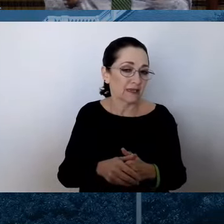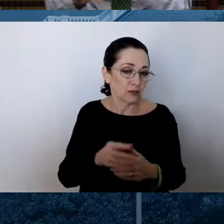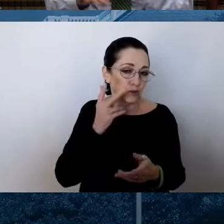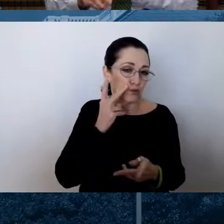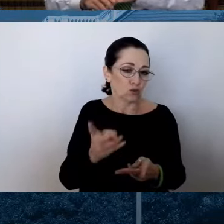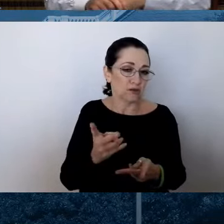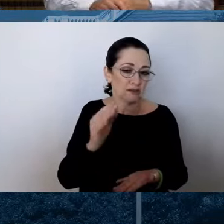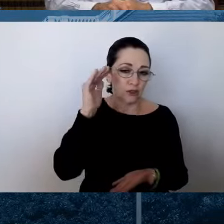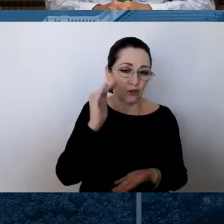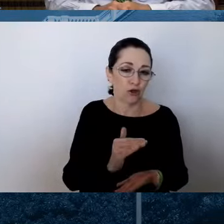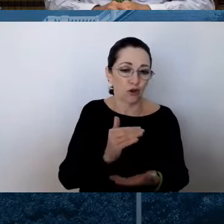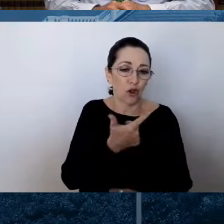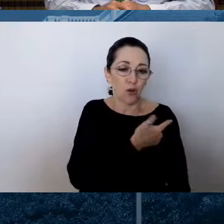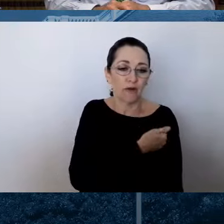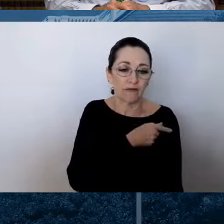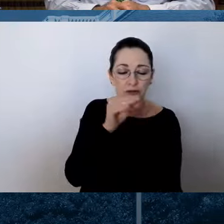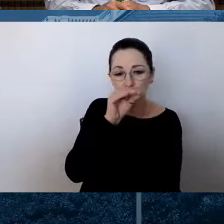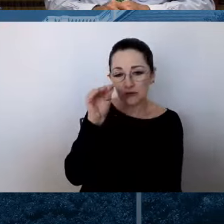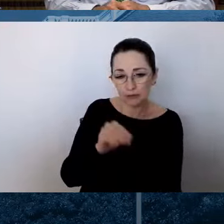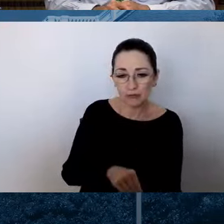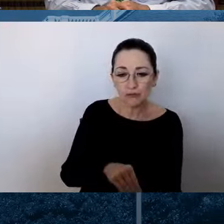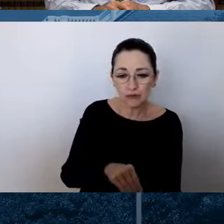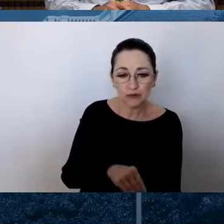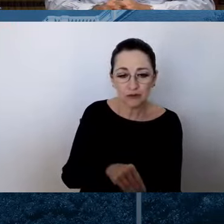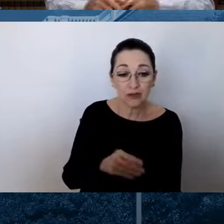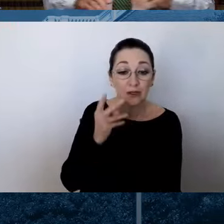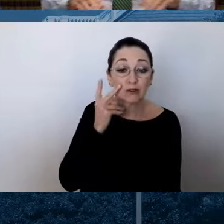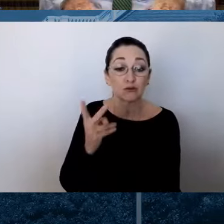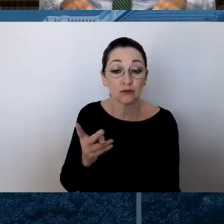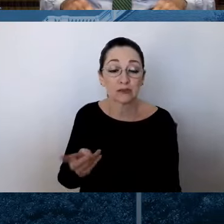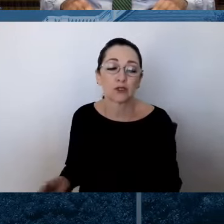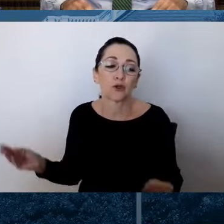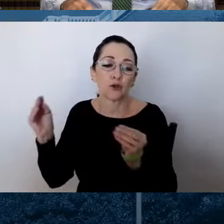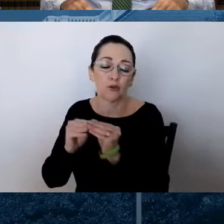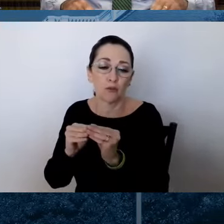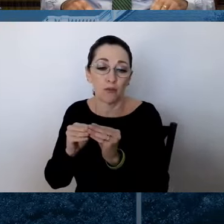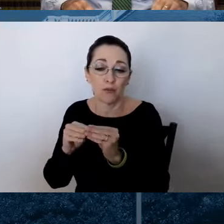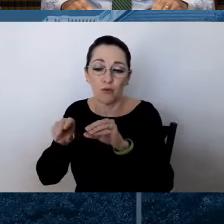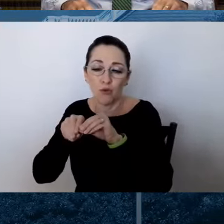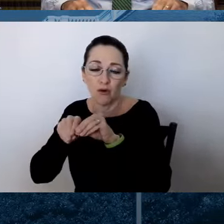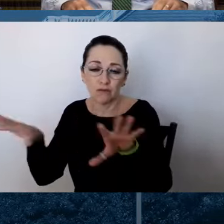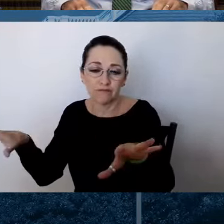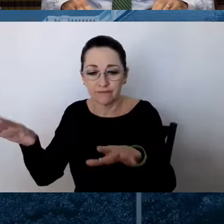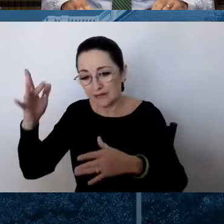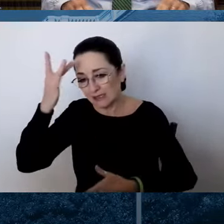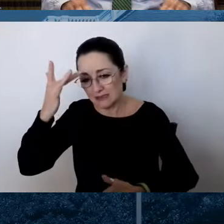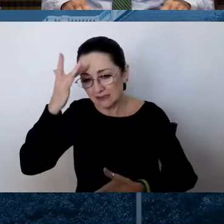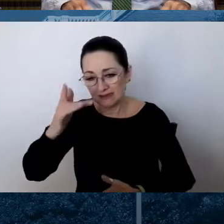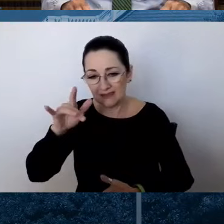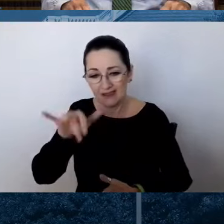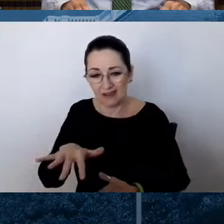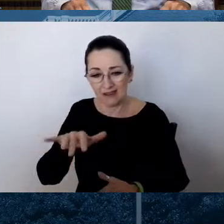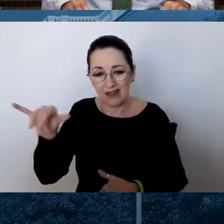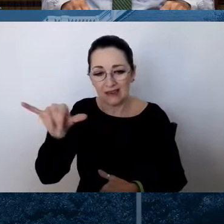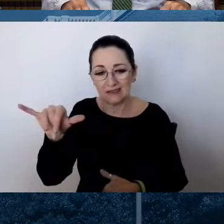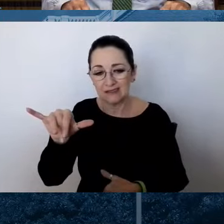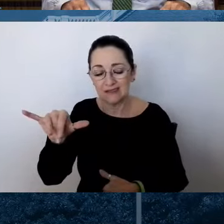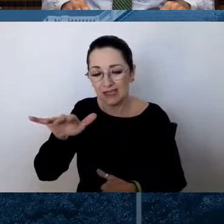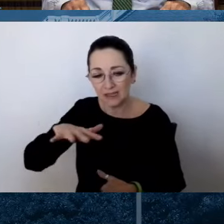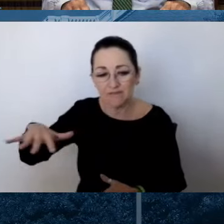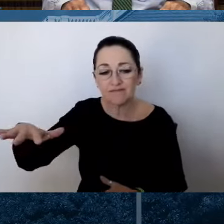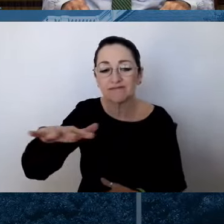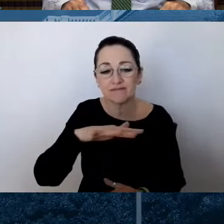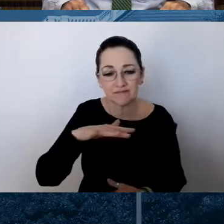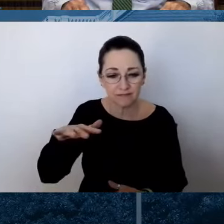see a greater risk of spread of the virus, and that's what we're seeing, as Dr. Rattay will report to. Those of us who